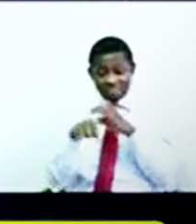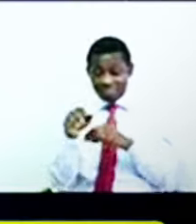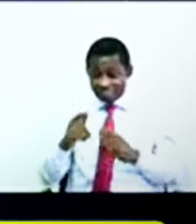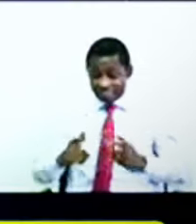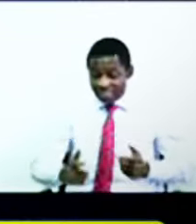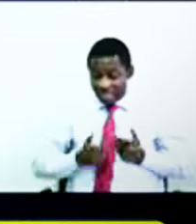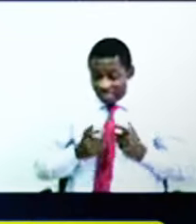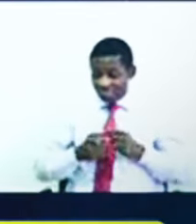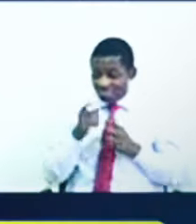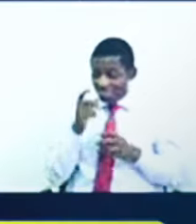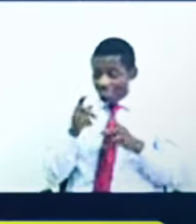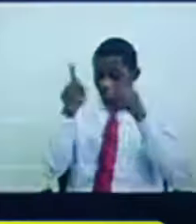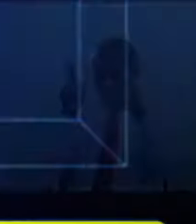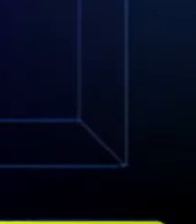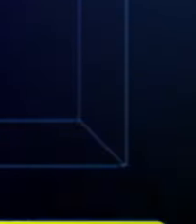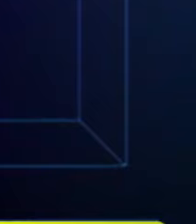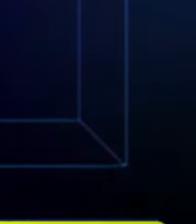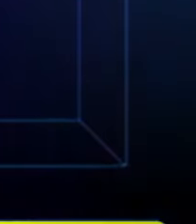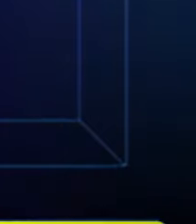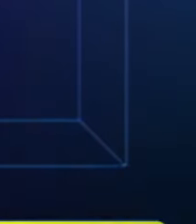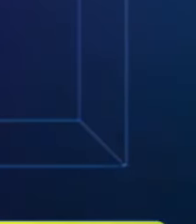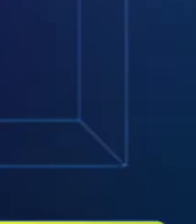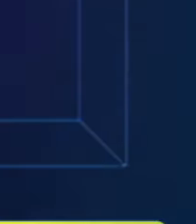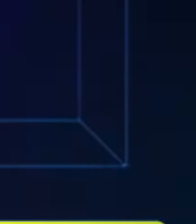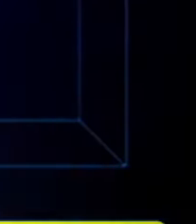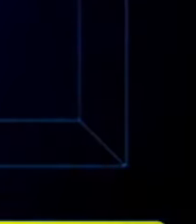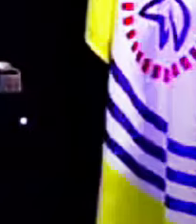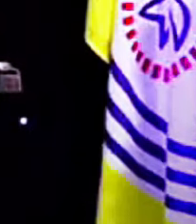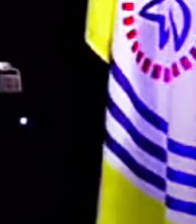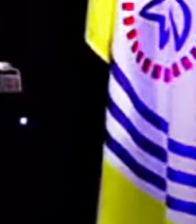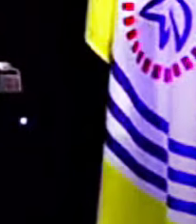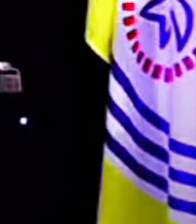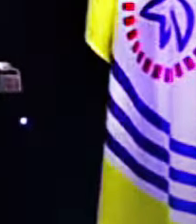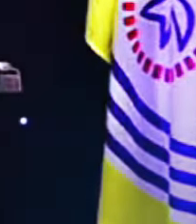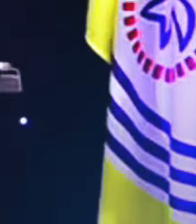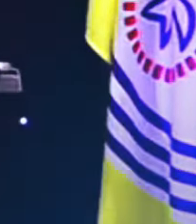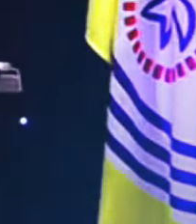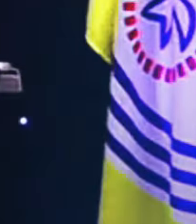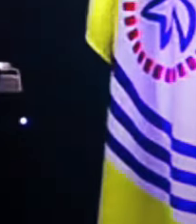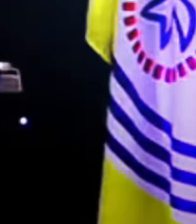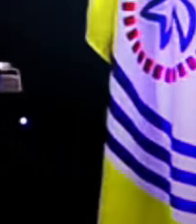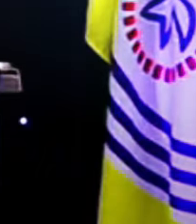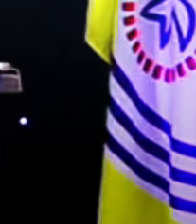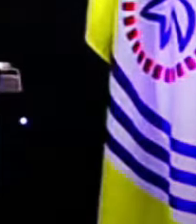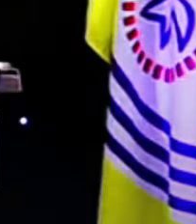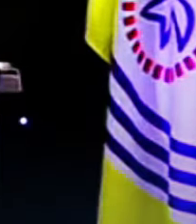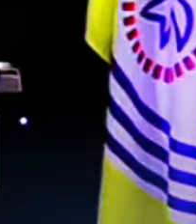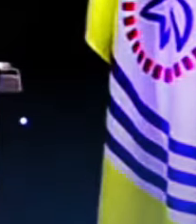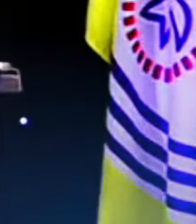me. You see, when the law of slavery was destroyed, was